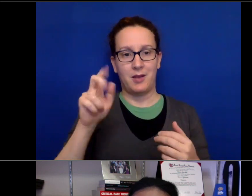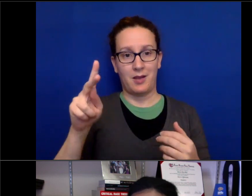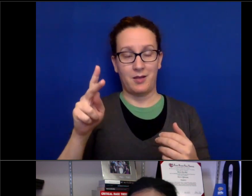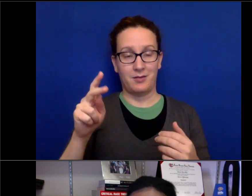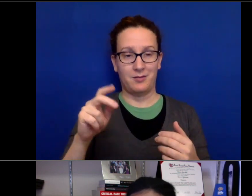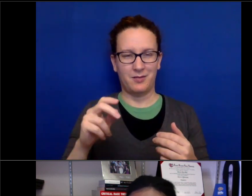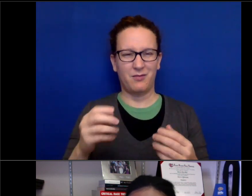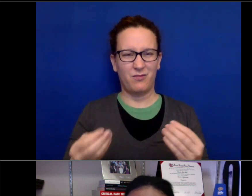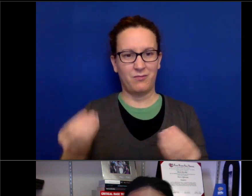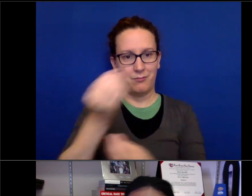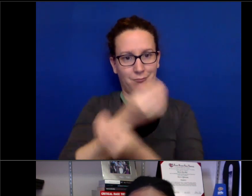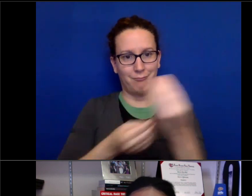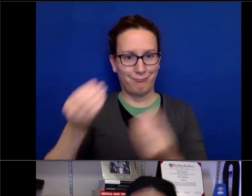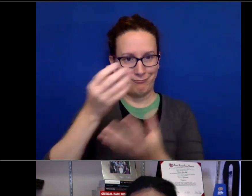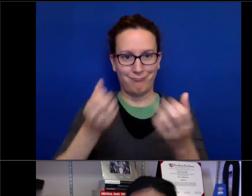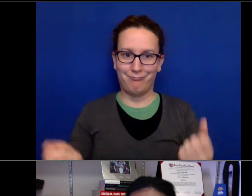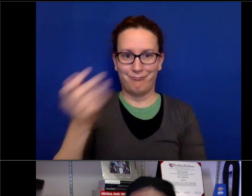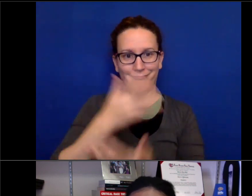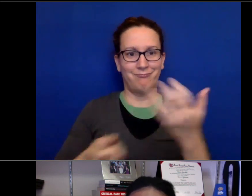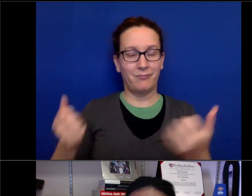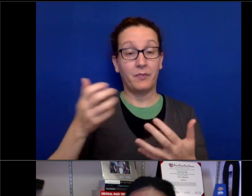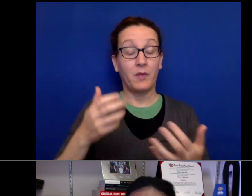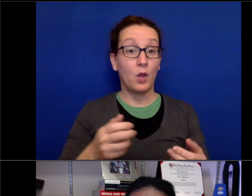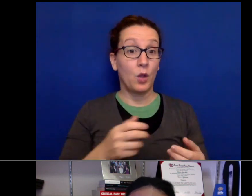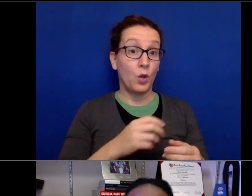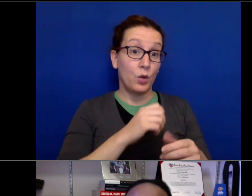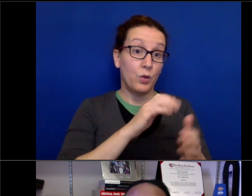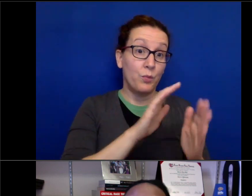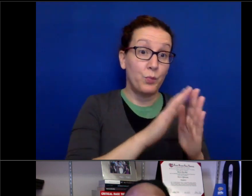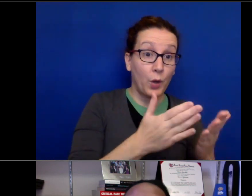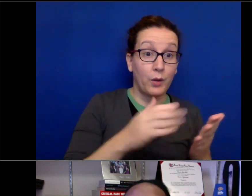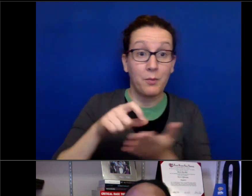papers or a book and a paper at the same time?